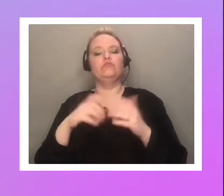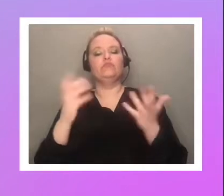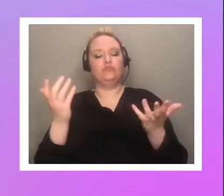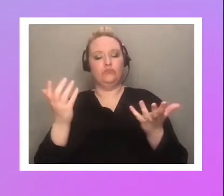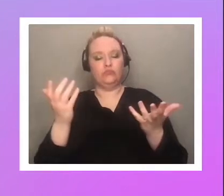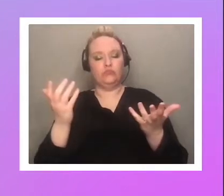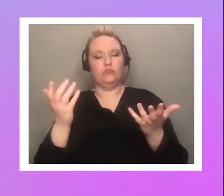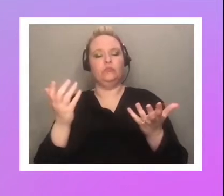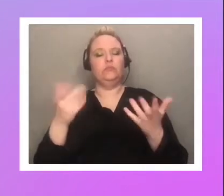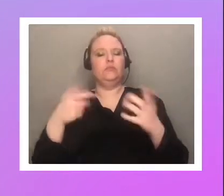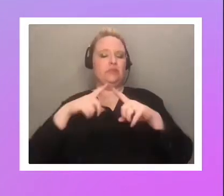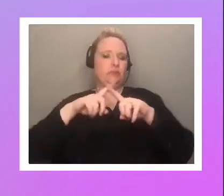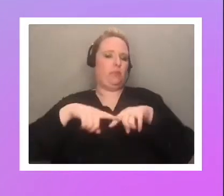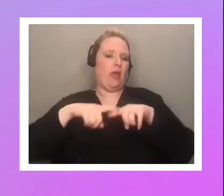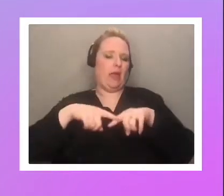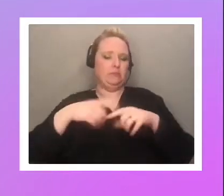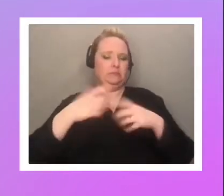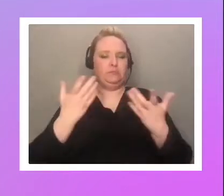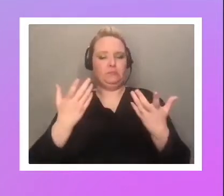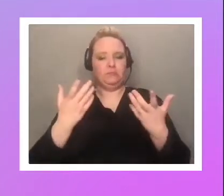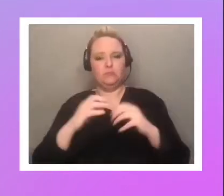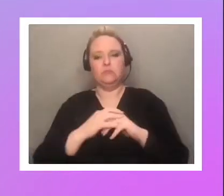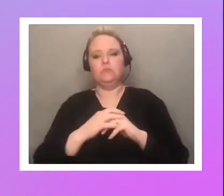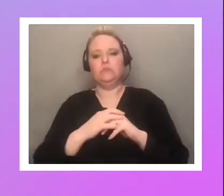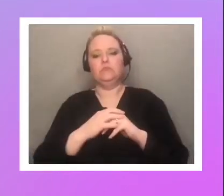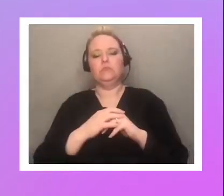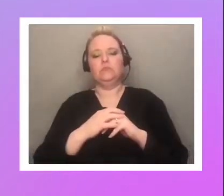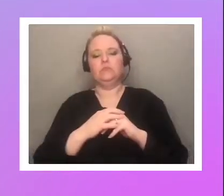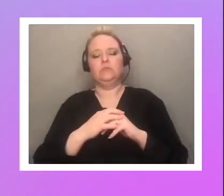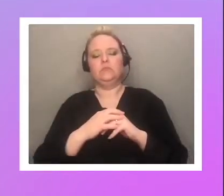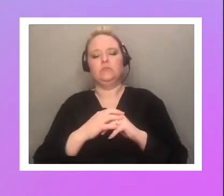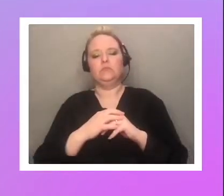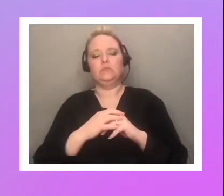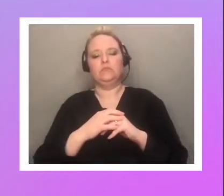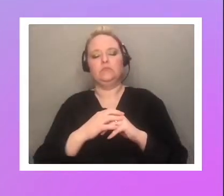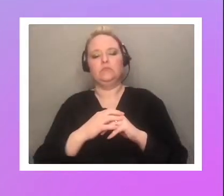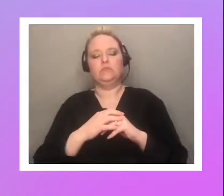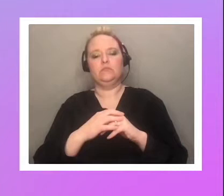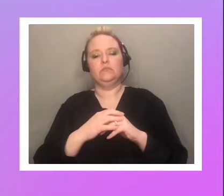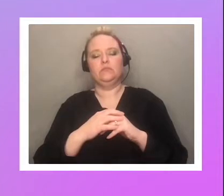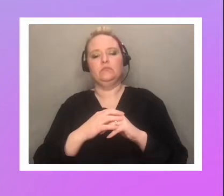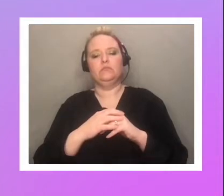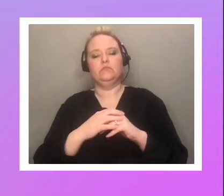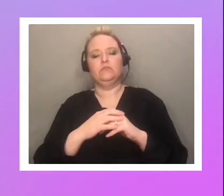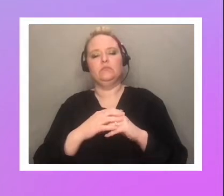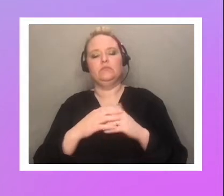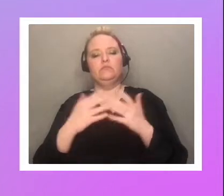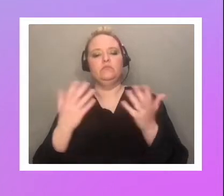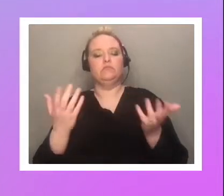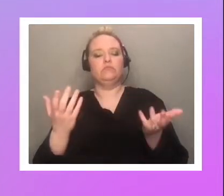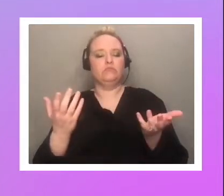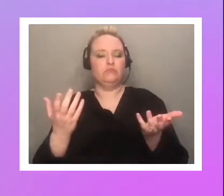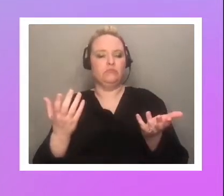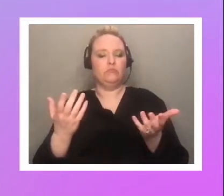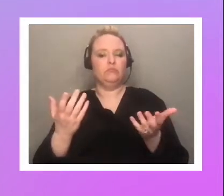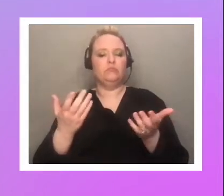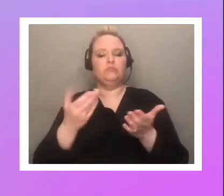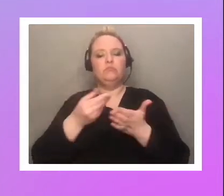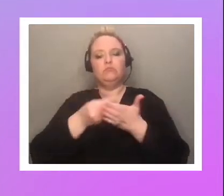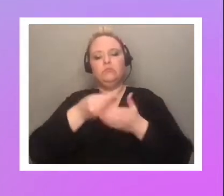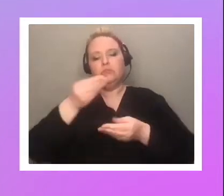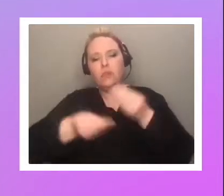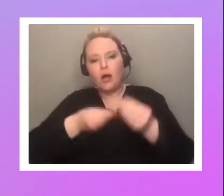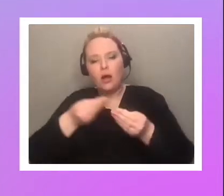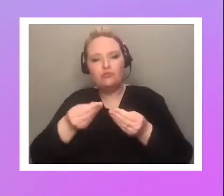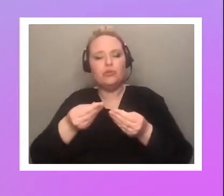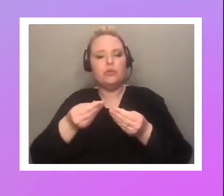but that can be dependent on if you're dealing with things like your budget that